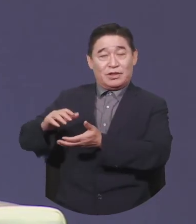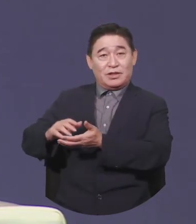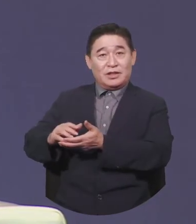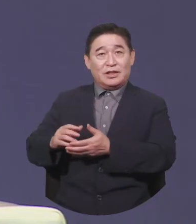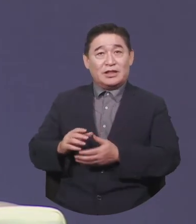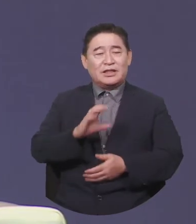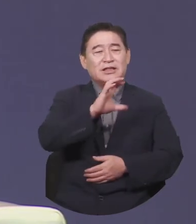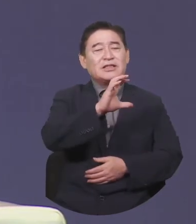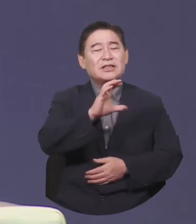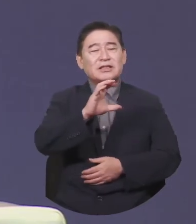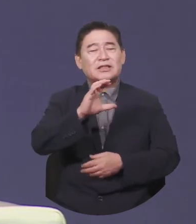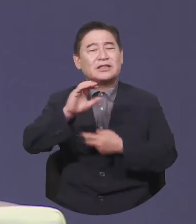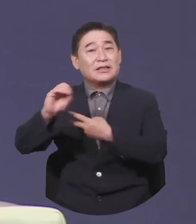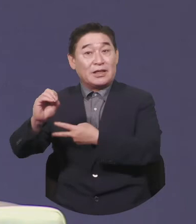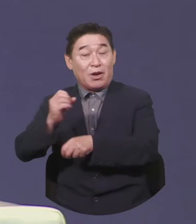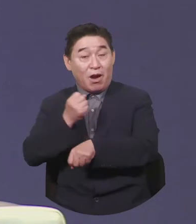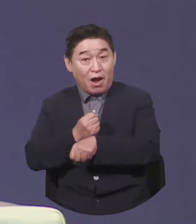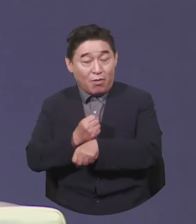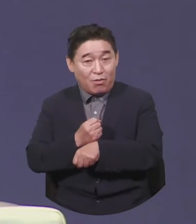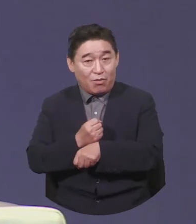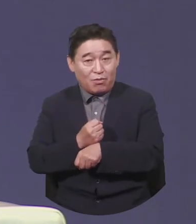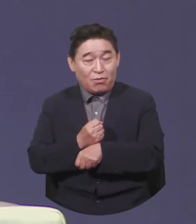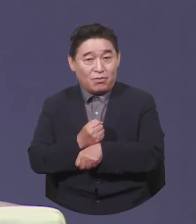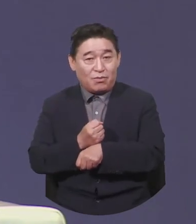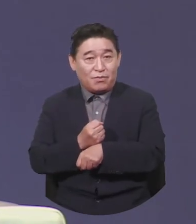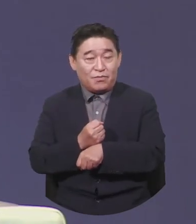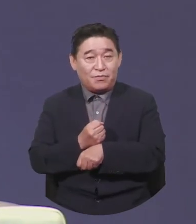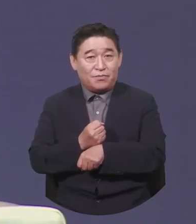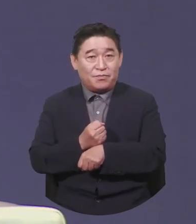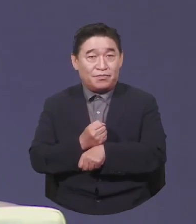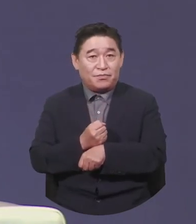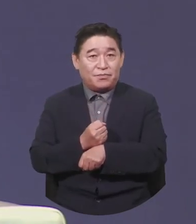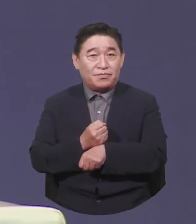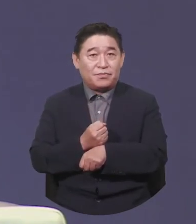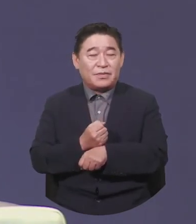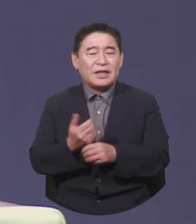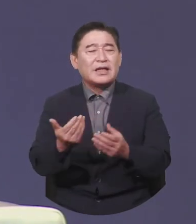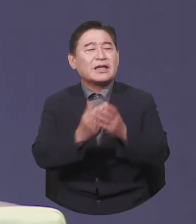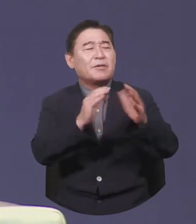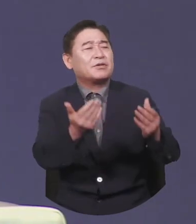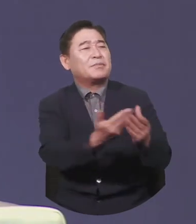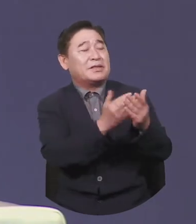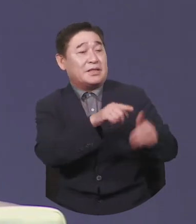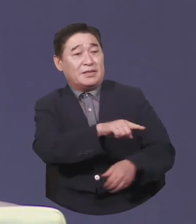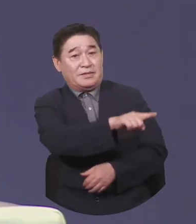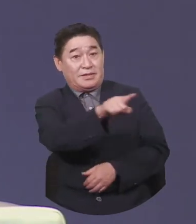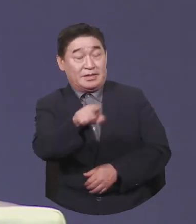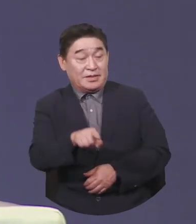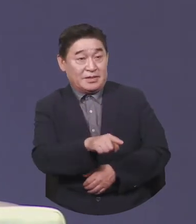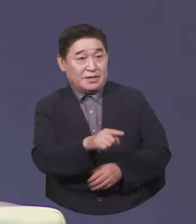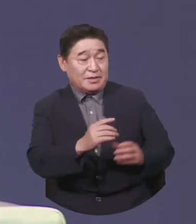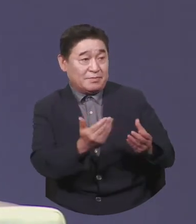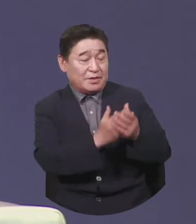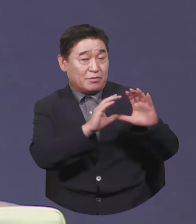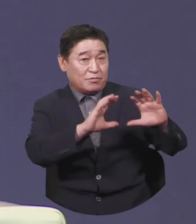economic disastrous ramifications. So this is how we need to have the dialogue and make sure that